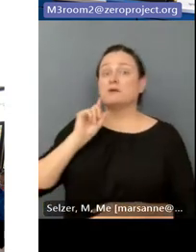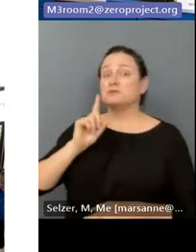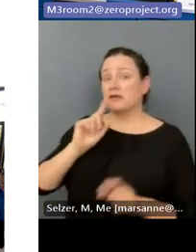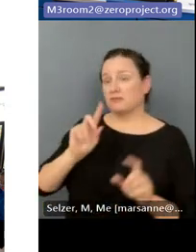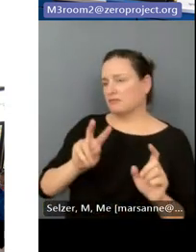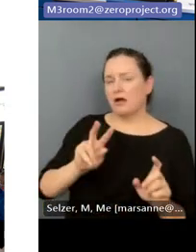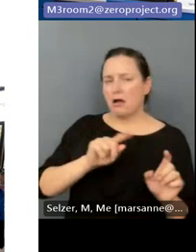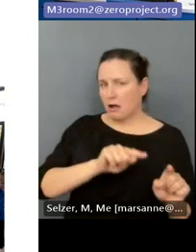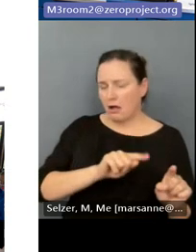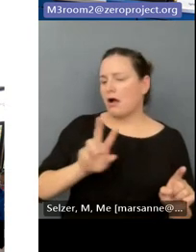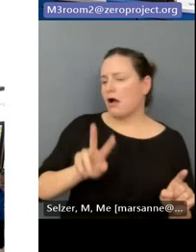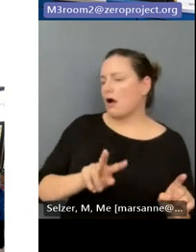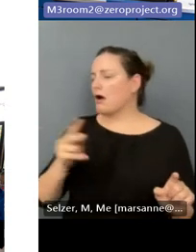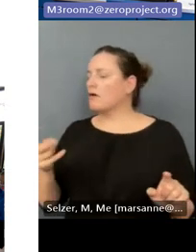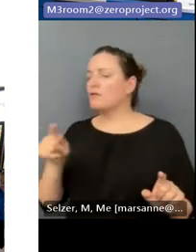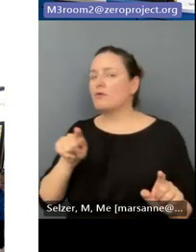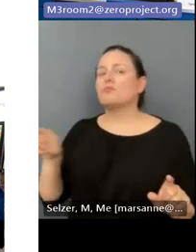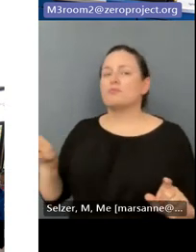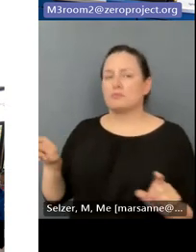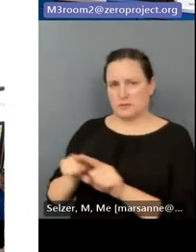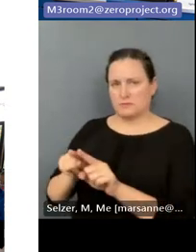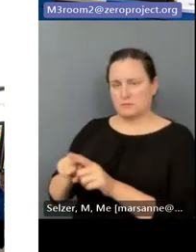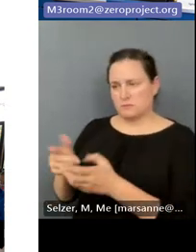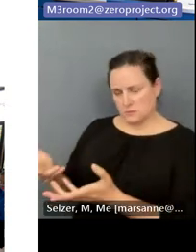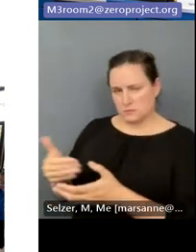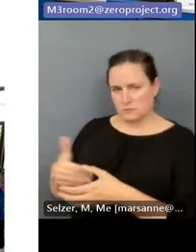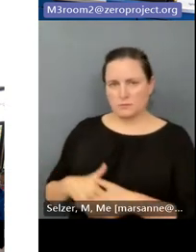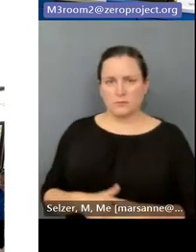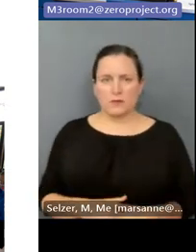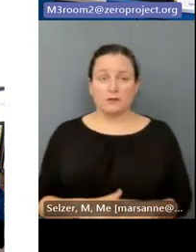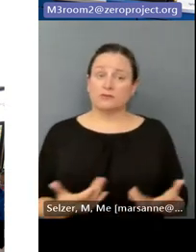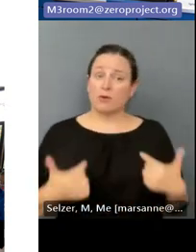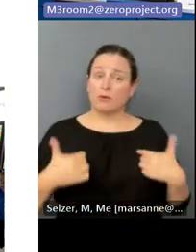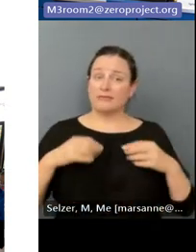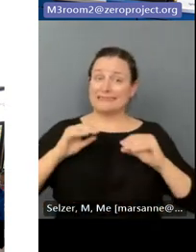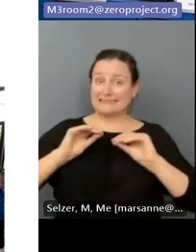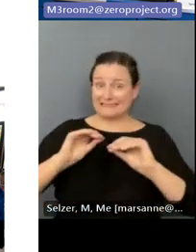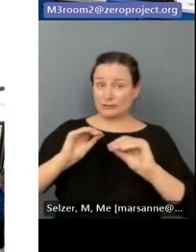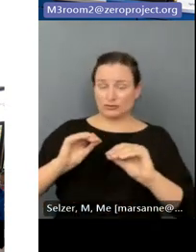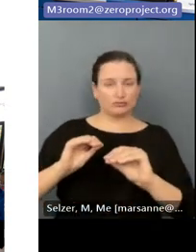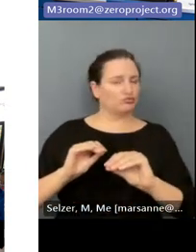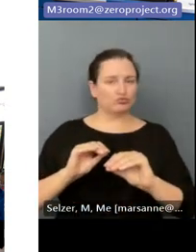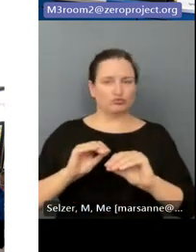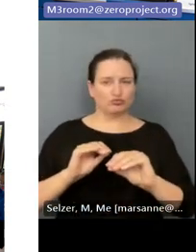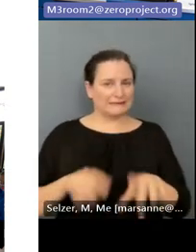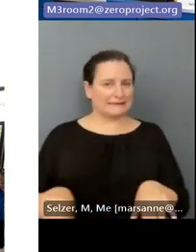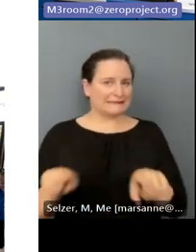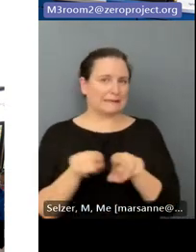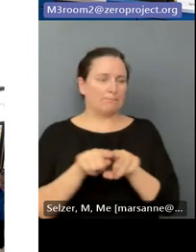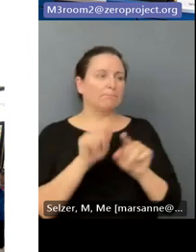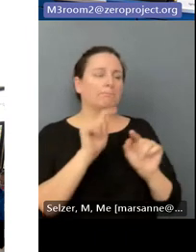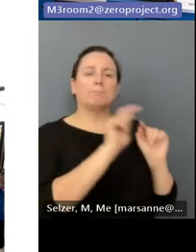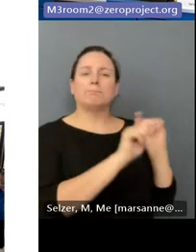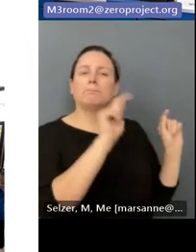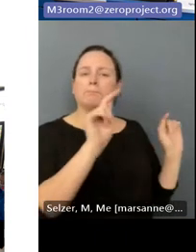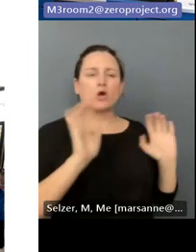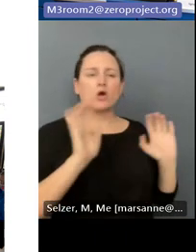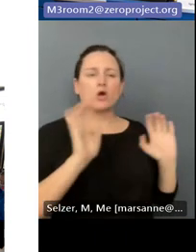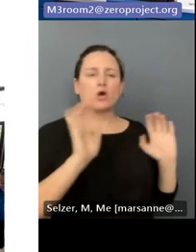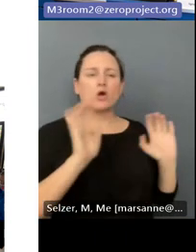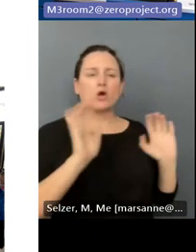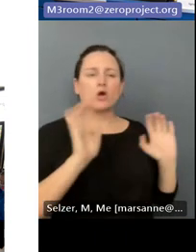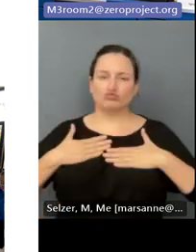This has brought us to develop educational practices that differ from the traditional educational practices that are given in a